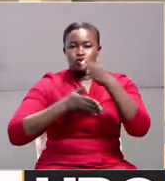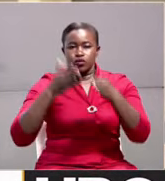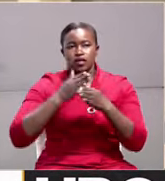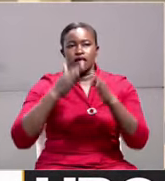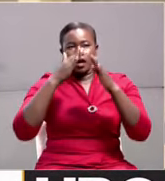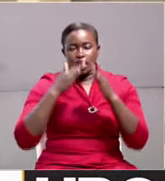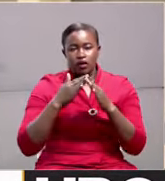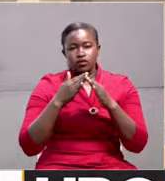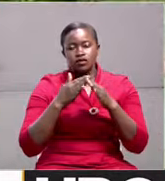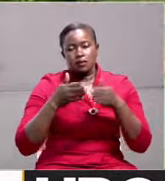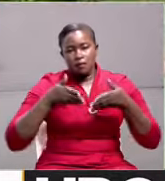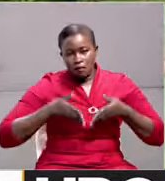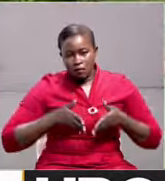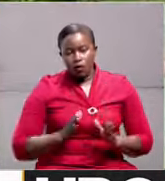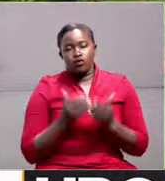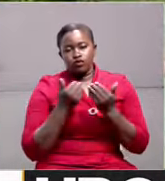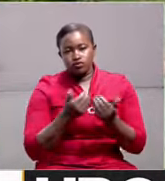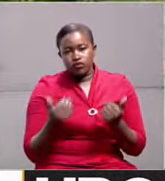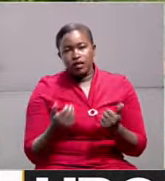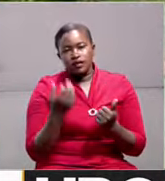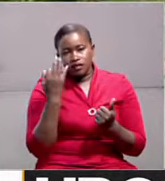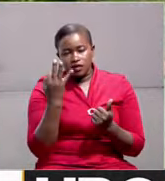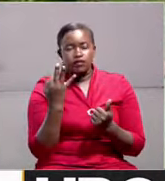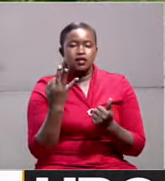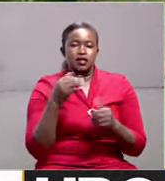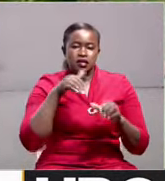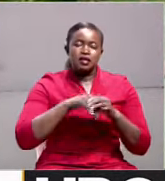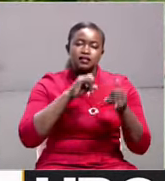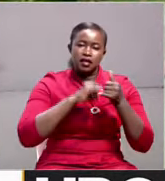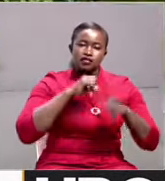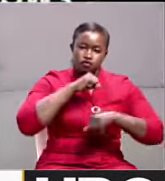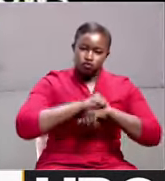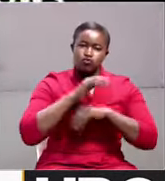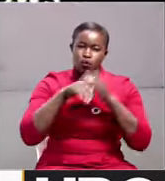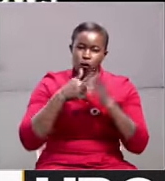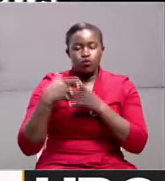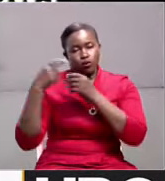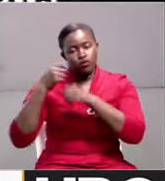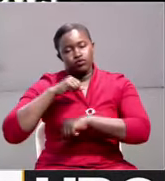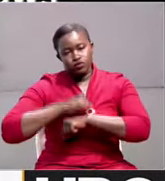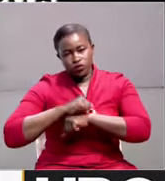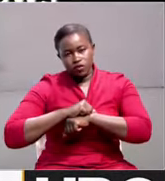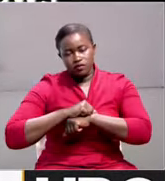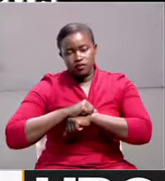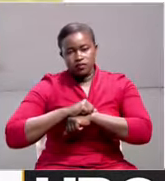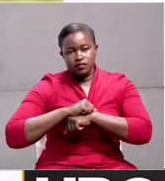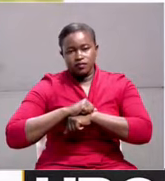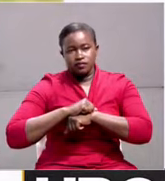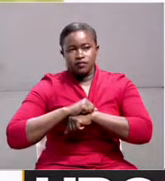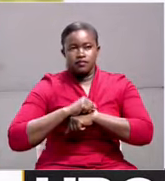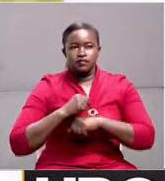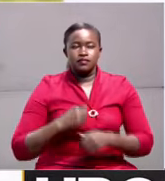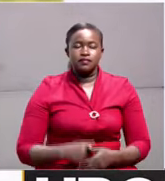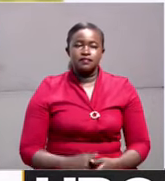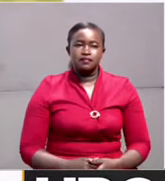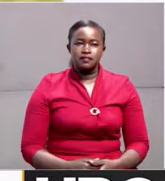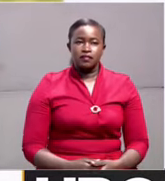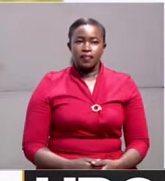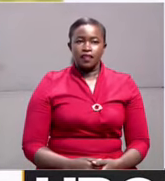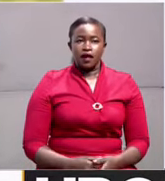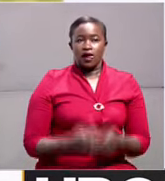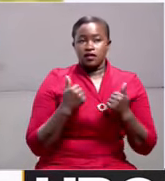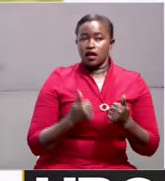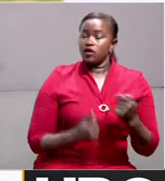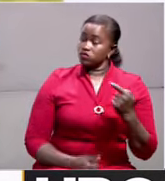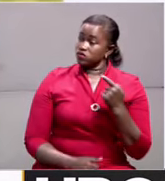Number one. Now that one is